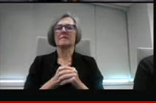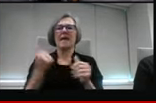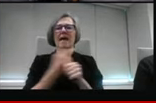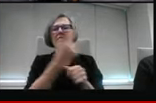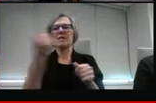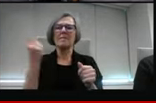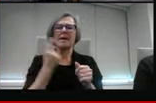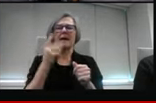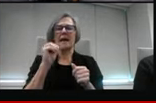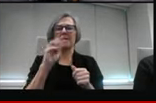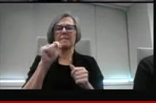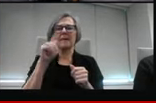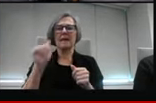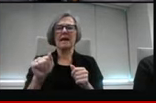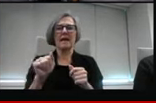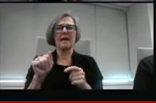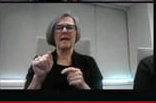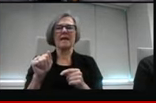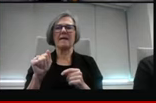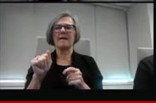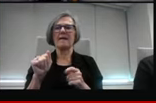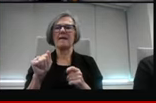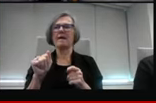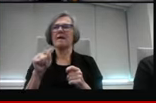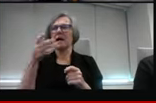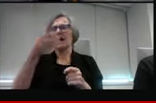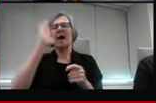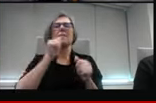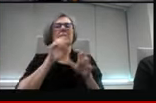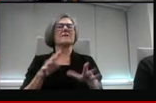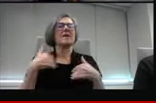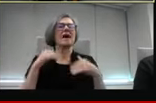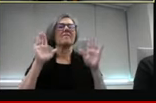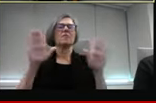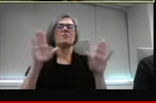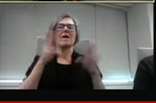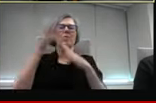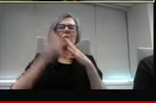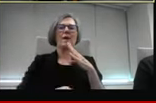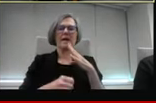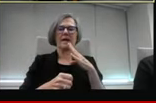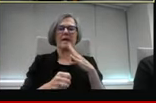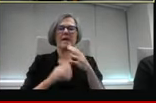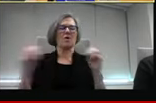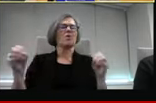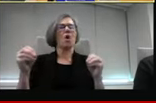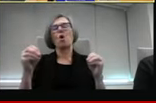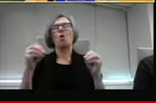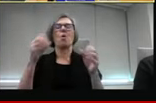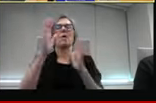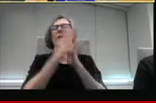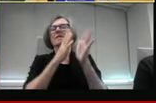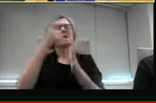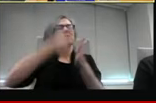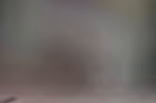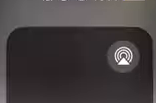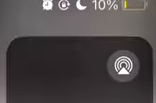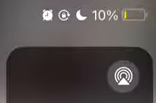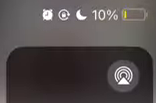youbody stand God bless you have a great weekend no con thank you our